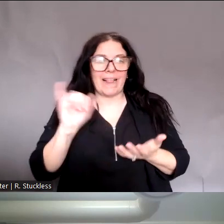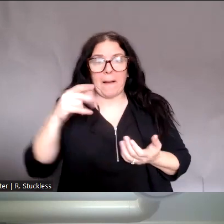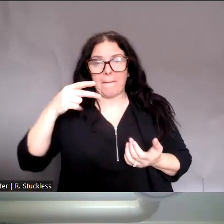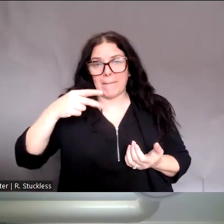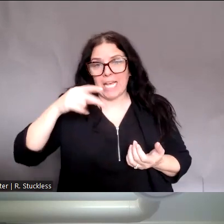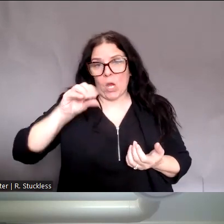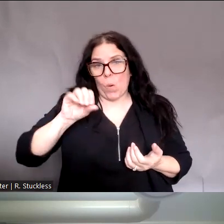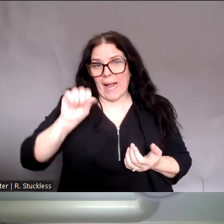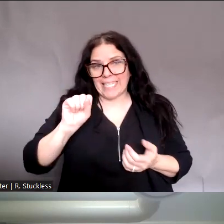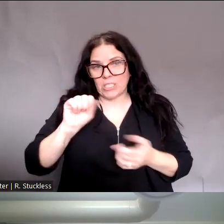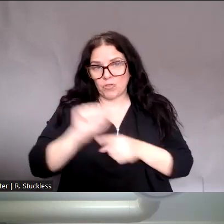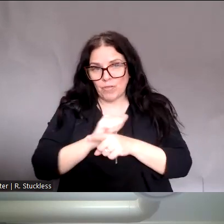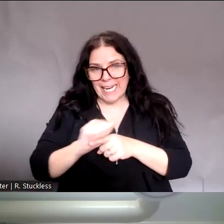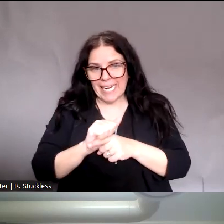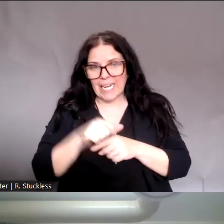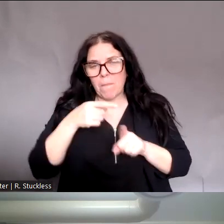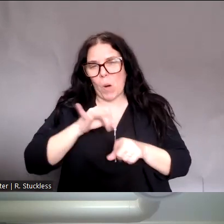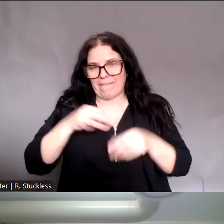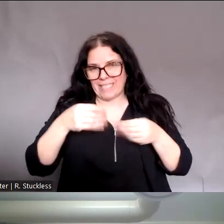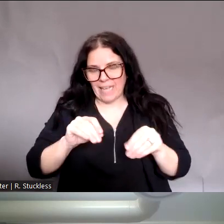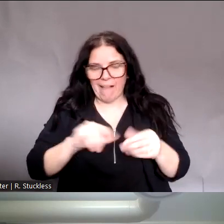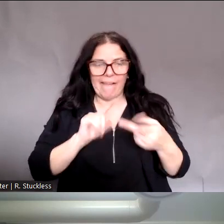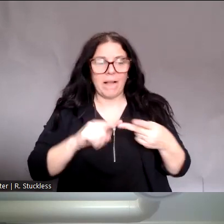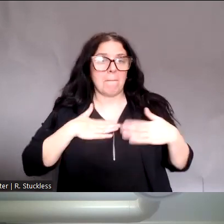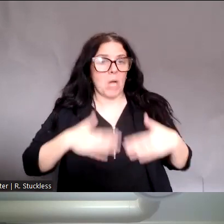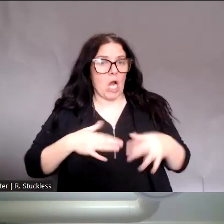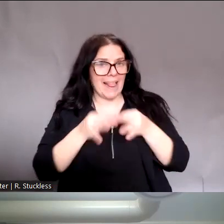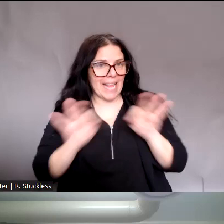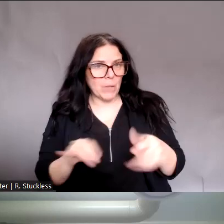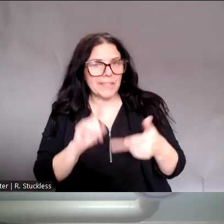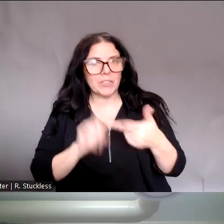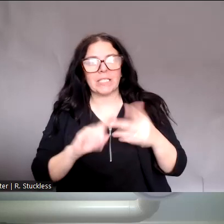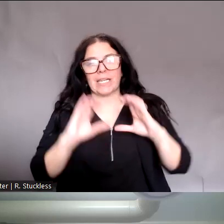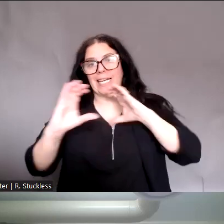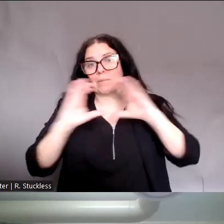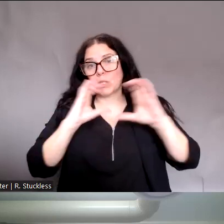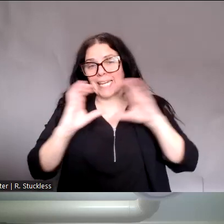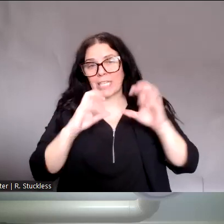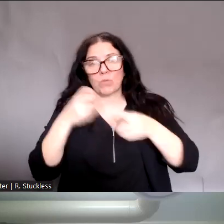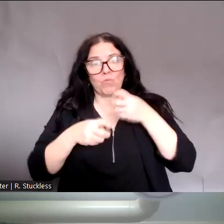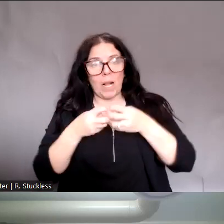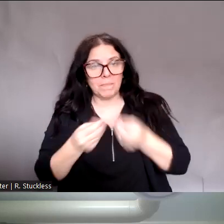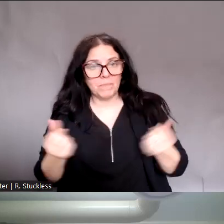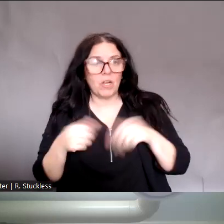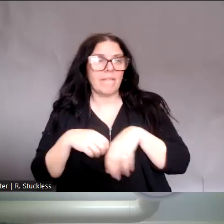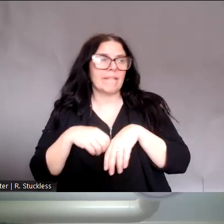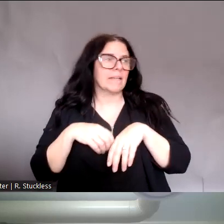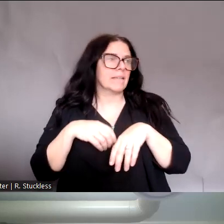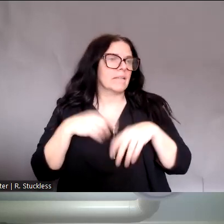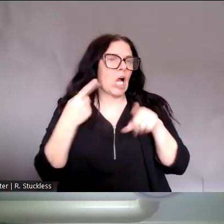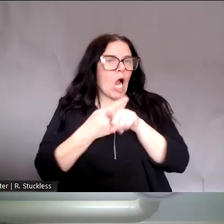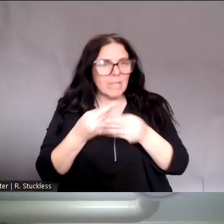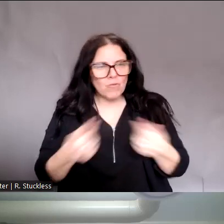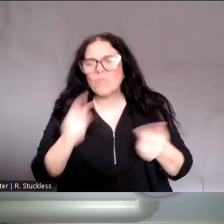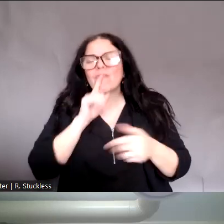we do body language, we look at communication, problem solving, conflict resolution, all of the things